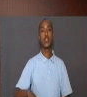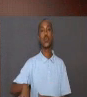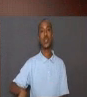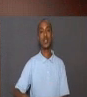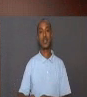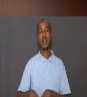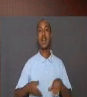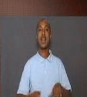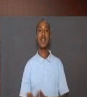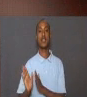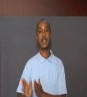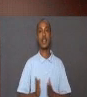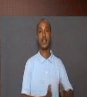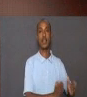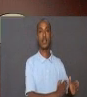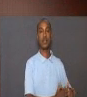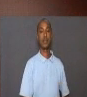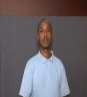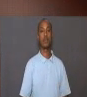Students, let's get ready.